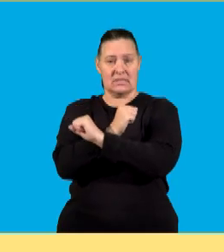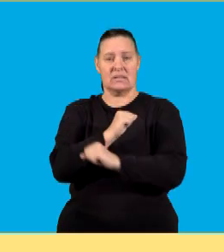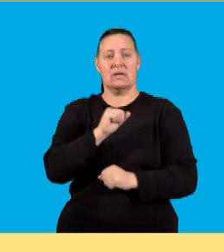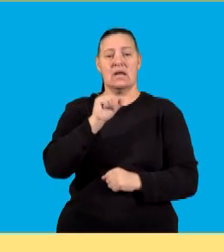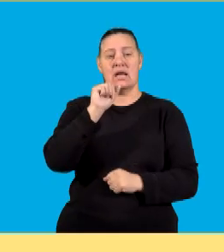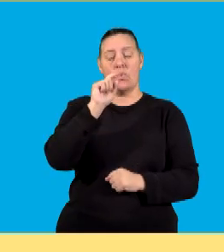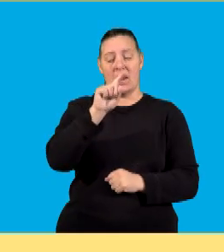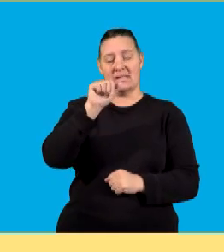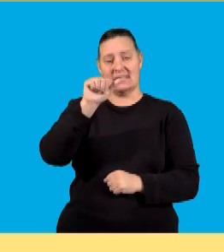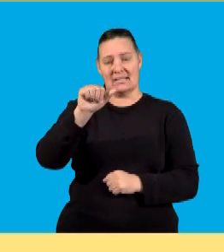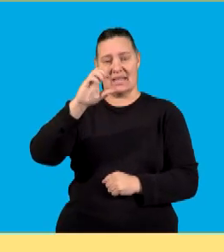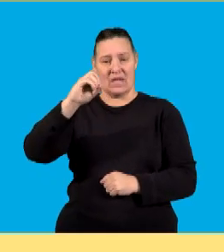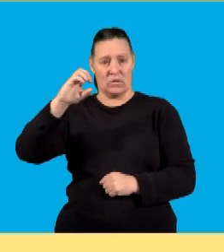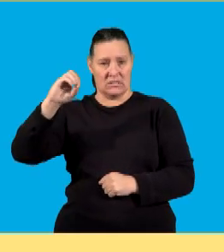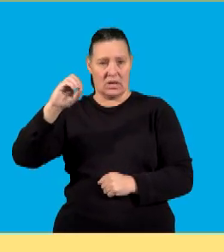that by